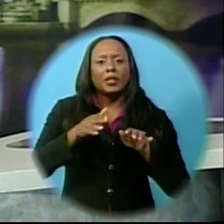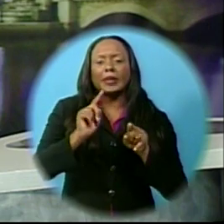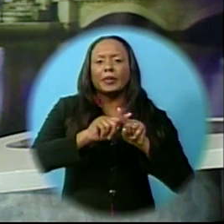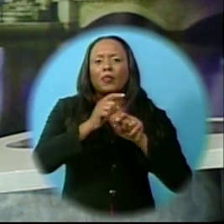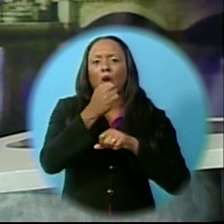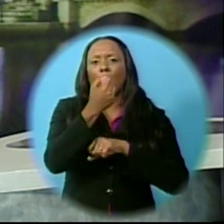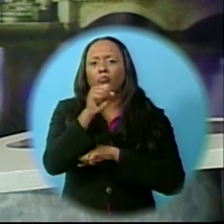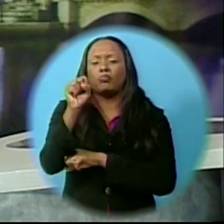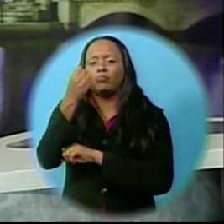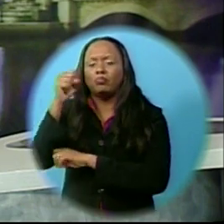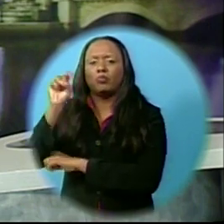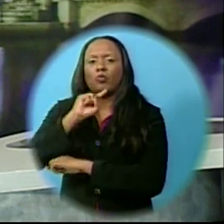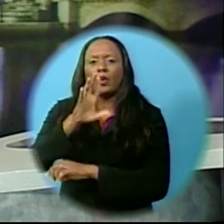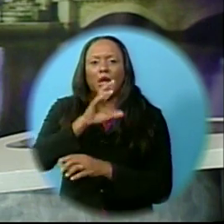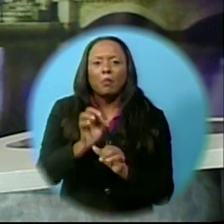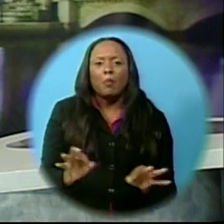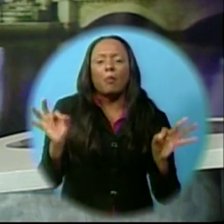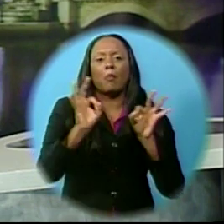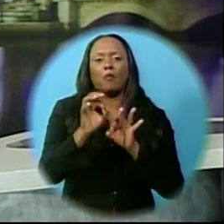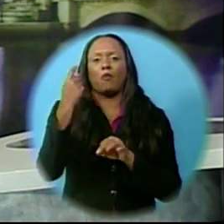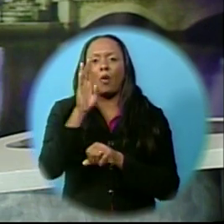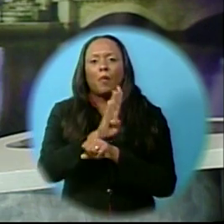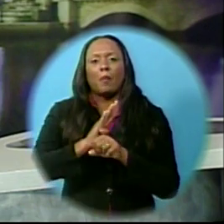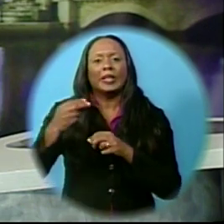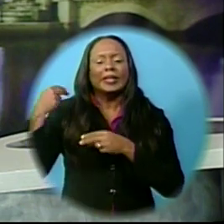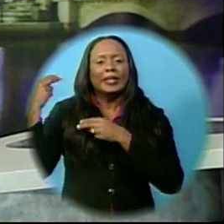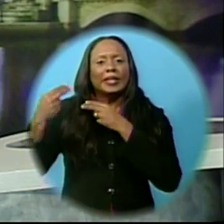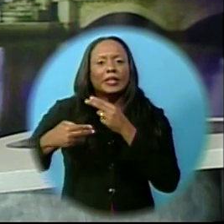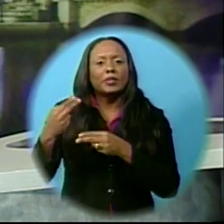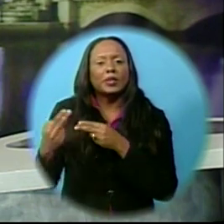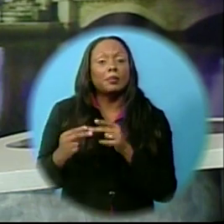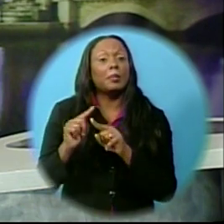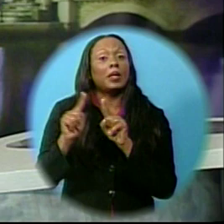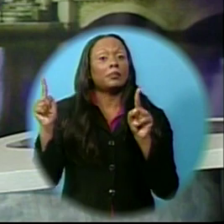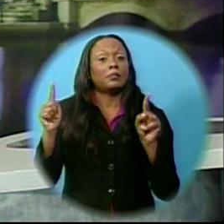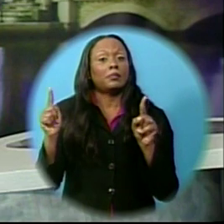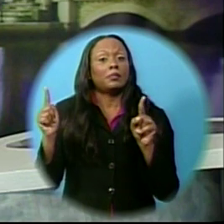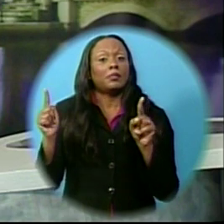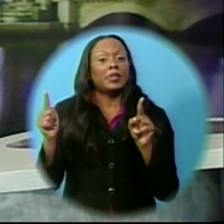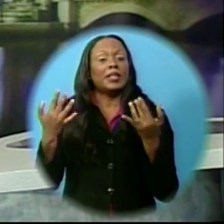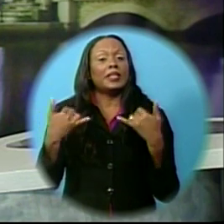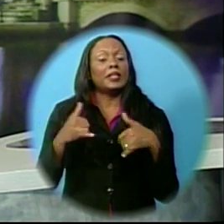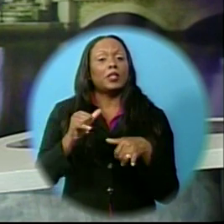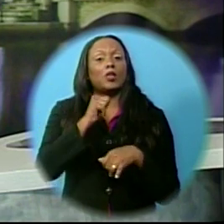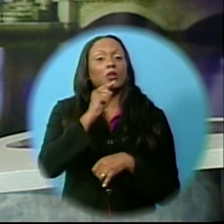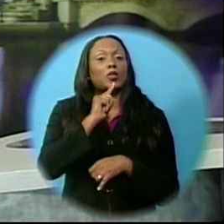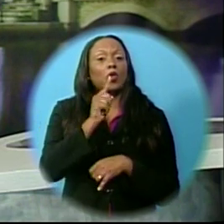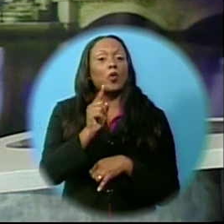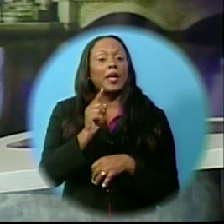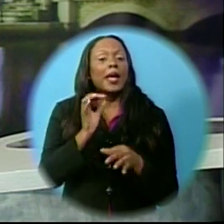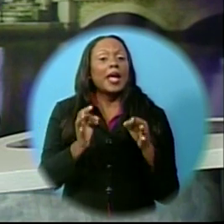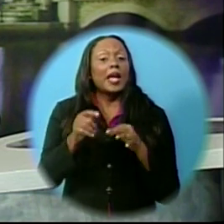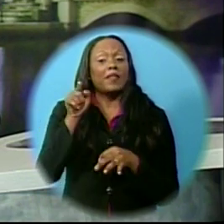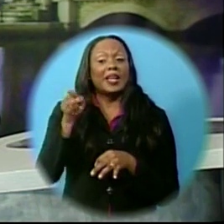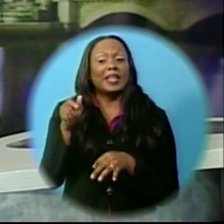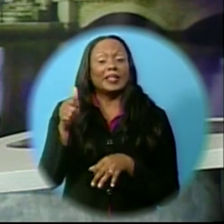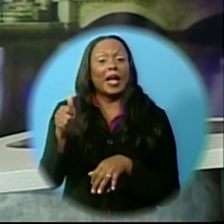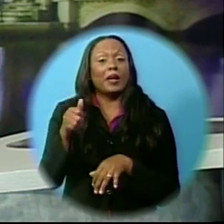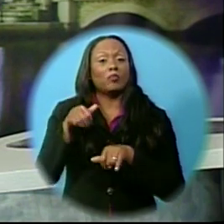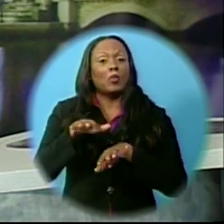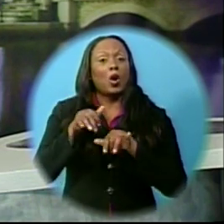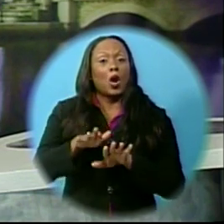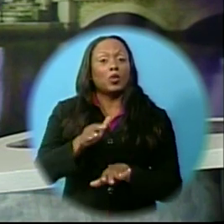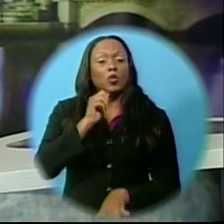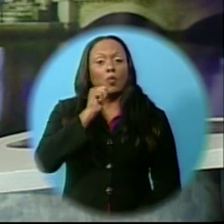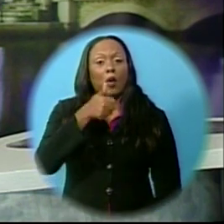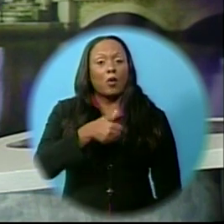protests have played an active part in Barbados history. However, Mr. Kamashiong is undecided as to if he would be taking to the